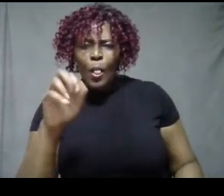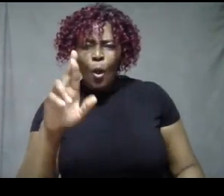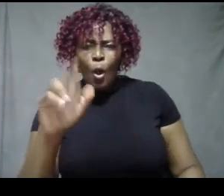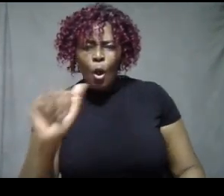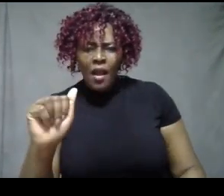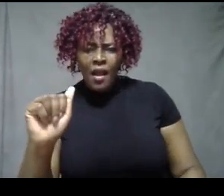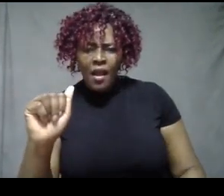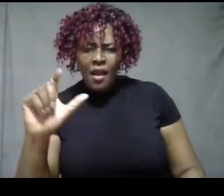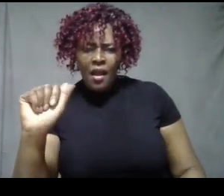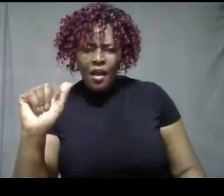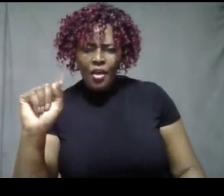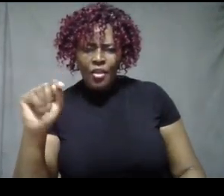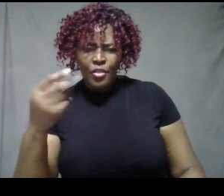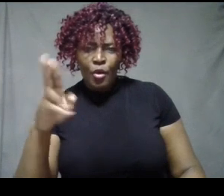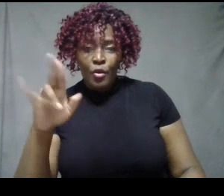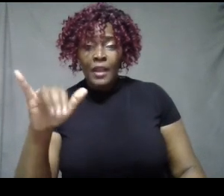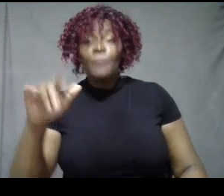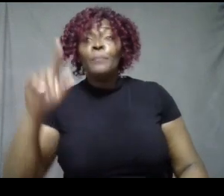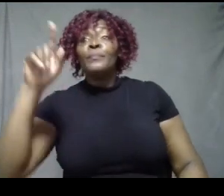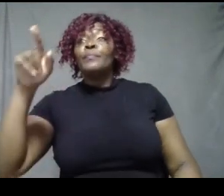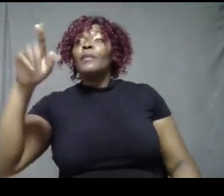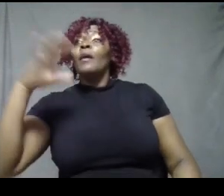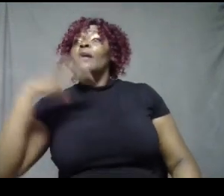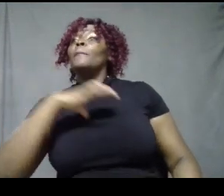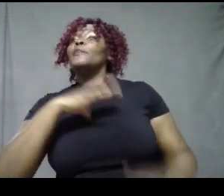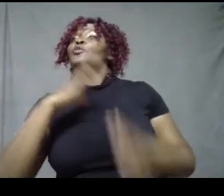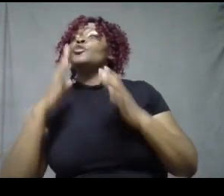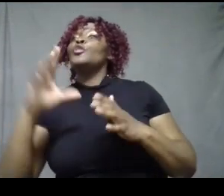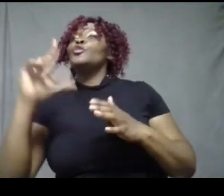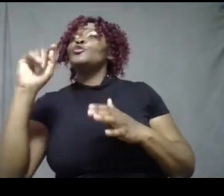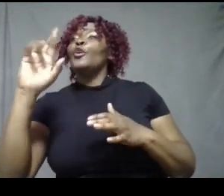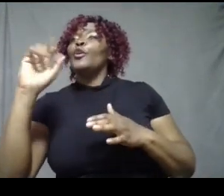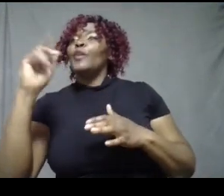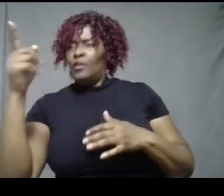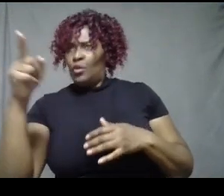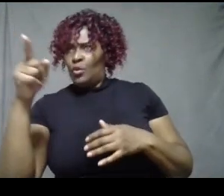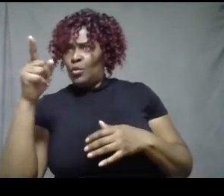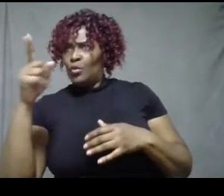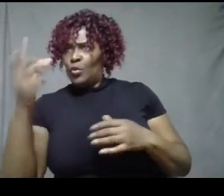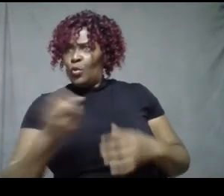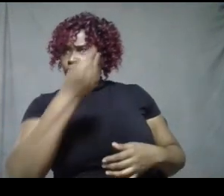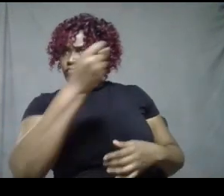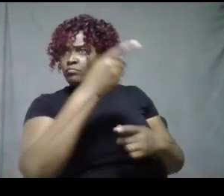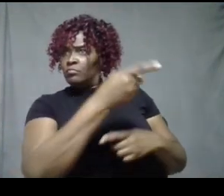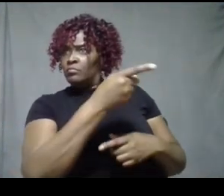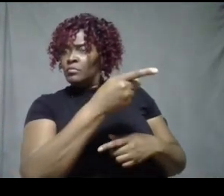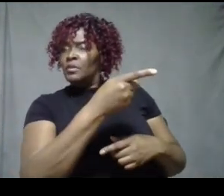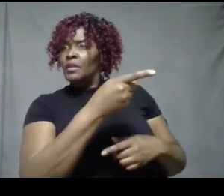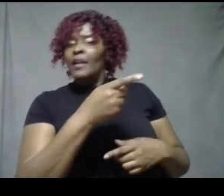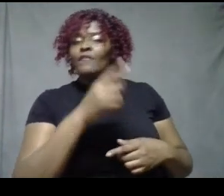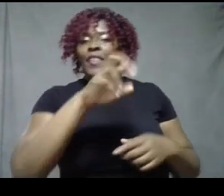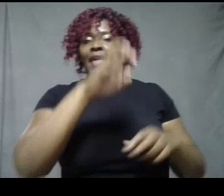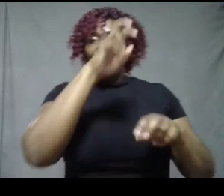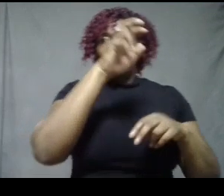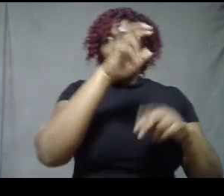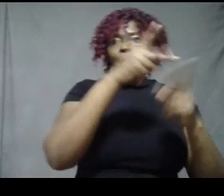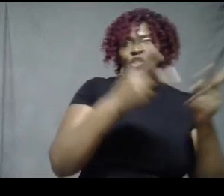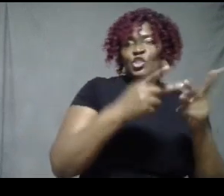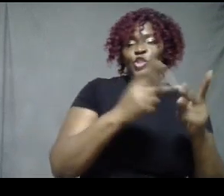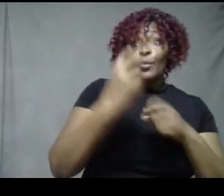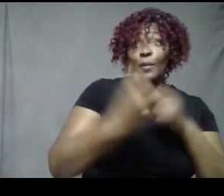this is your nomination for a regular pension plan board seat, which is a 3-year term. Would you like to